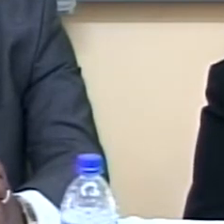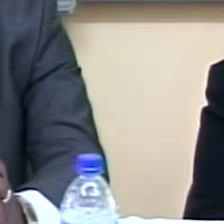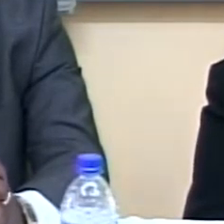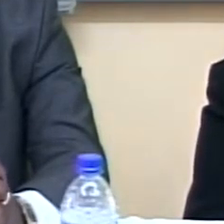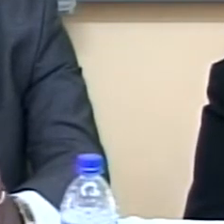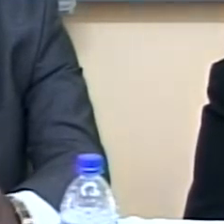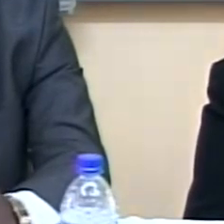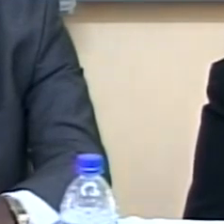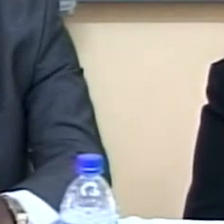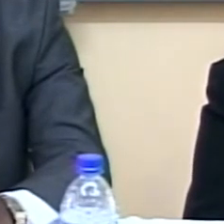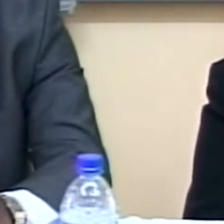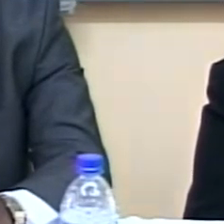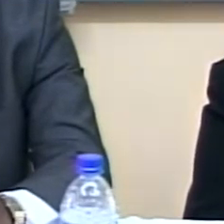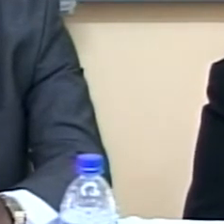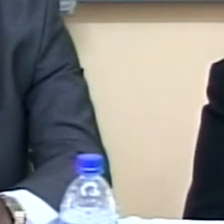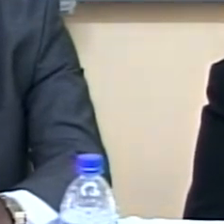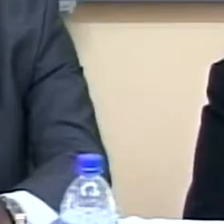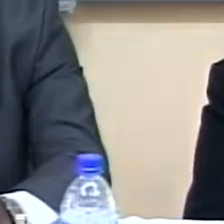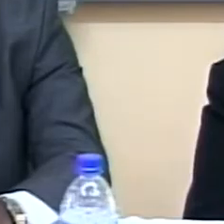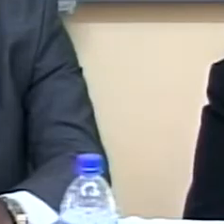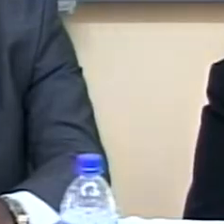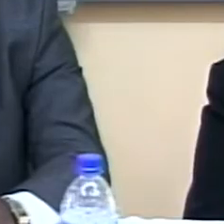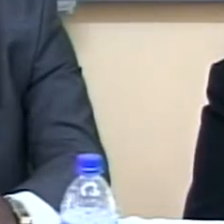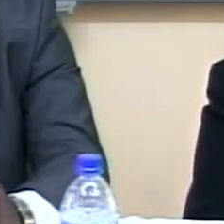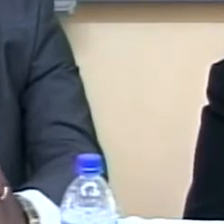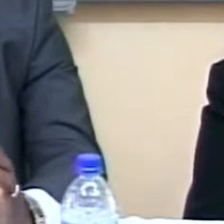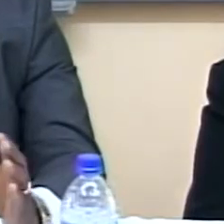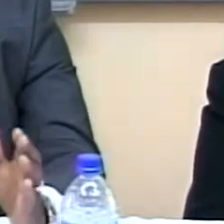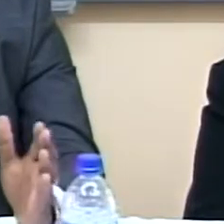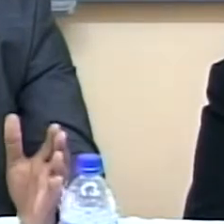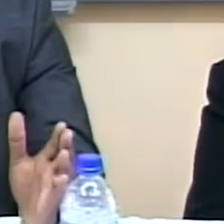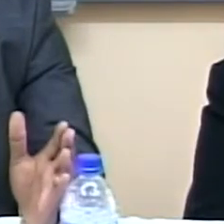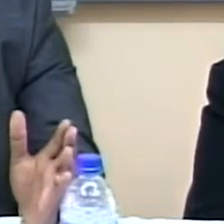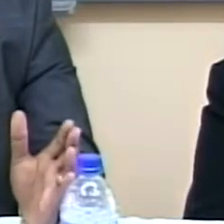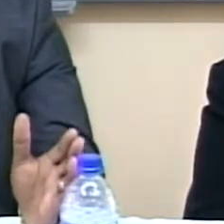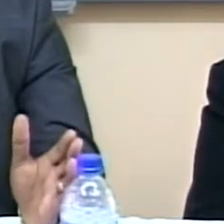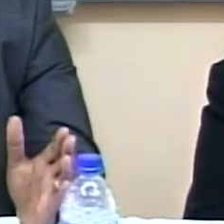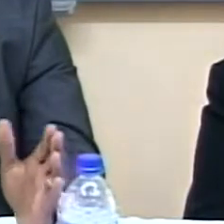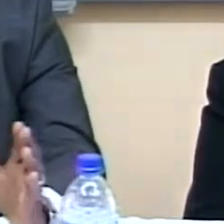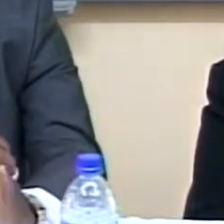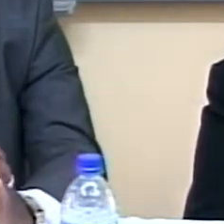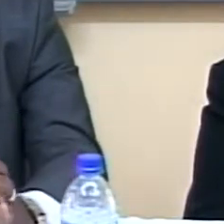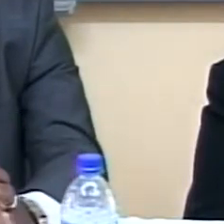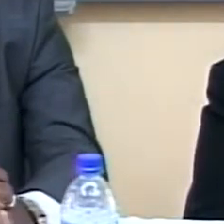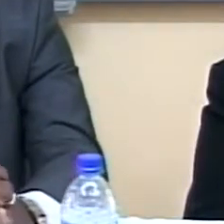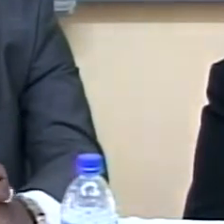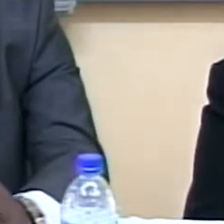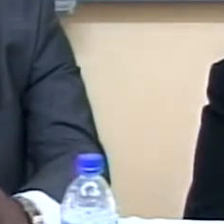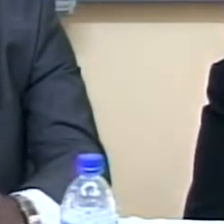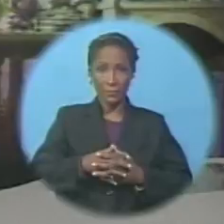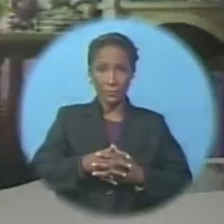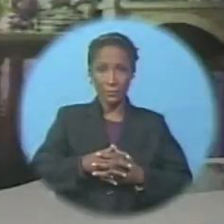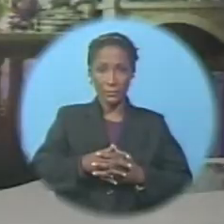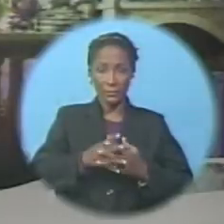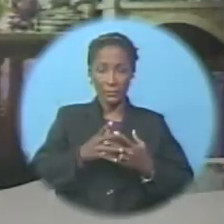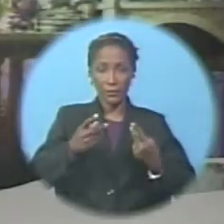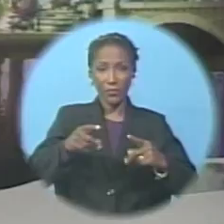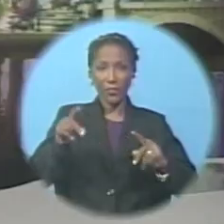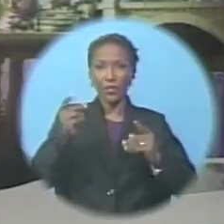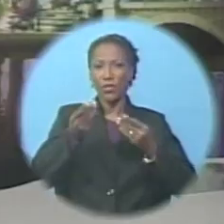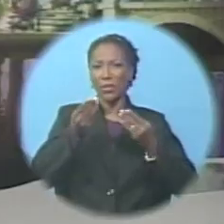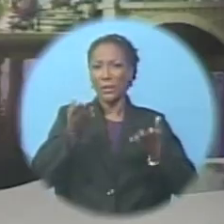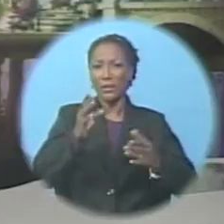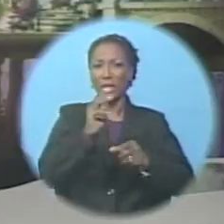your organization towards being more export-oriented, but you certainly have the skill set in-house to make it happen. During